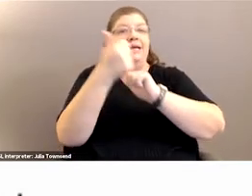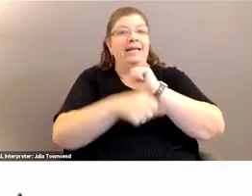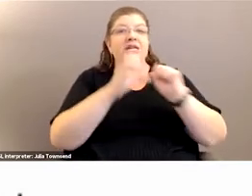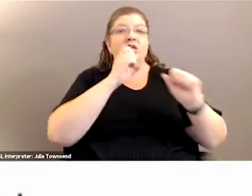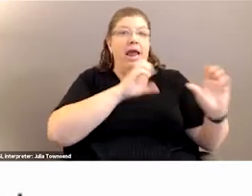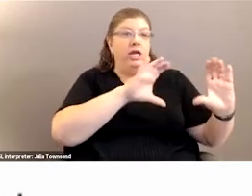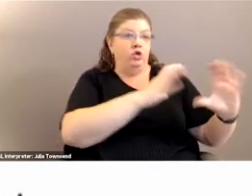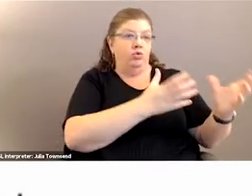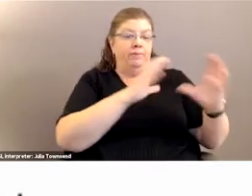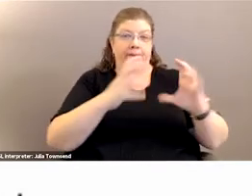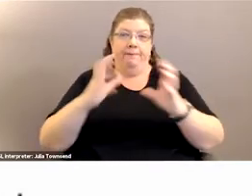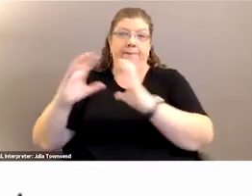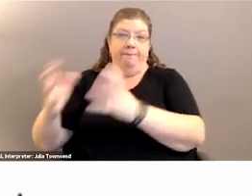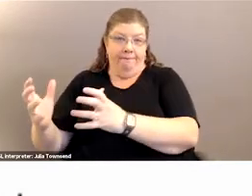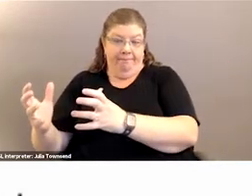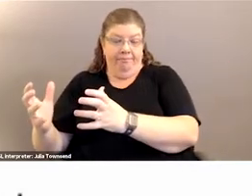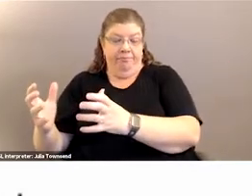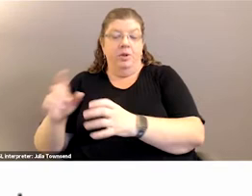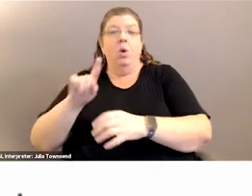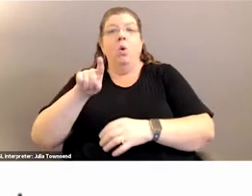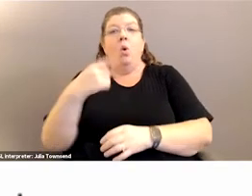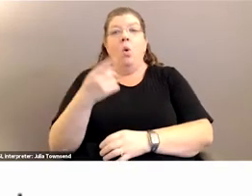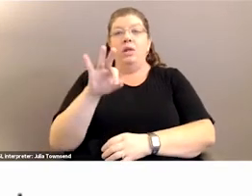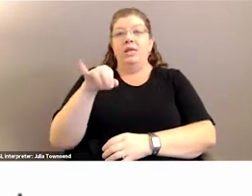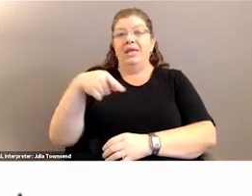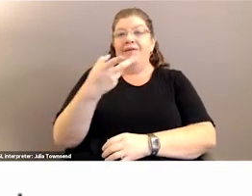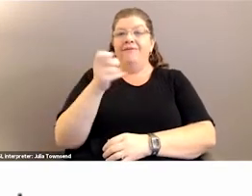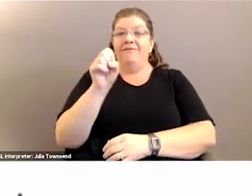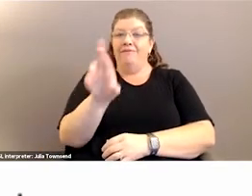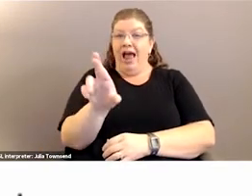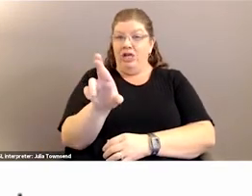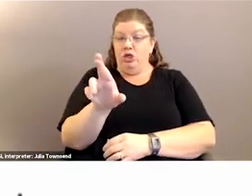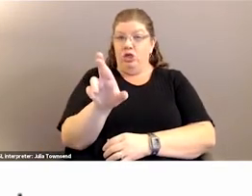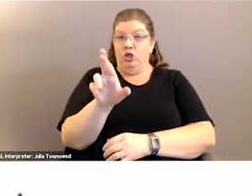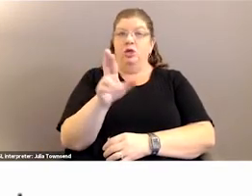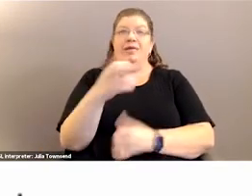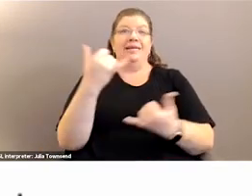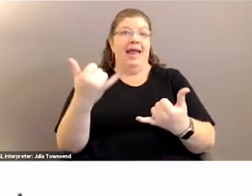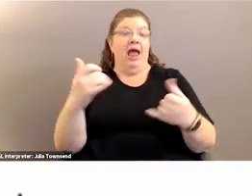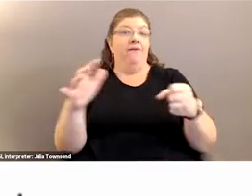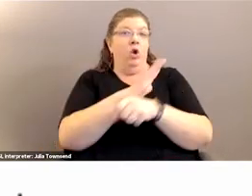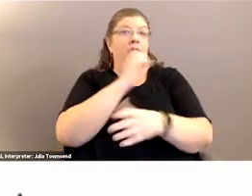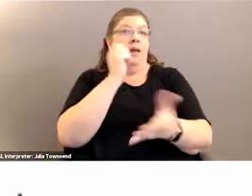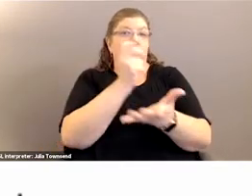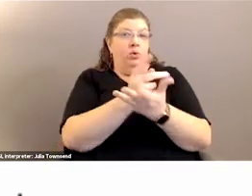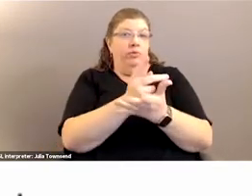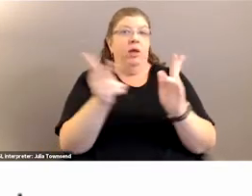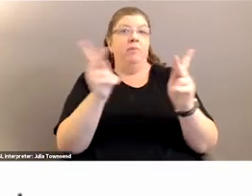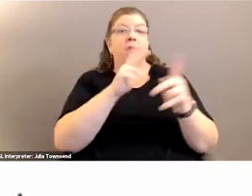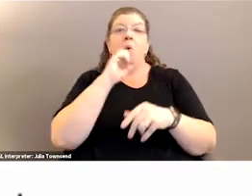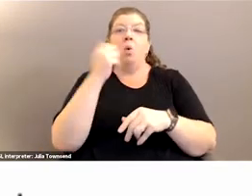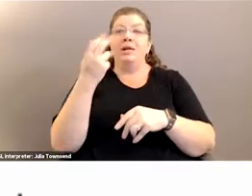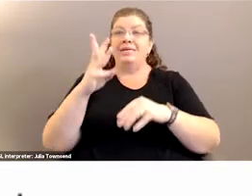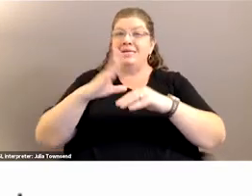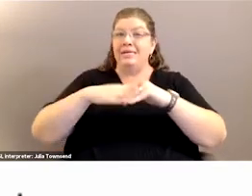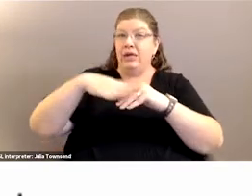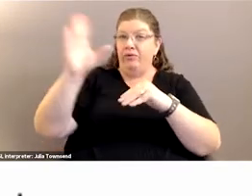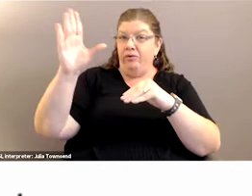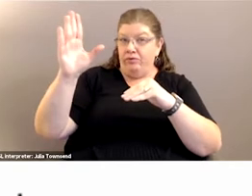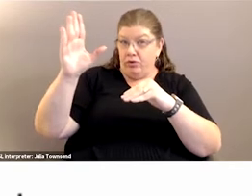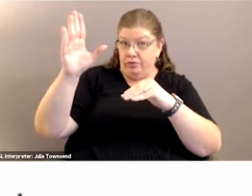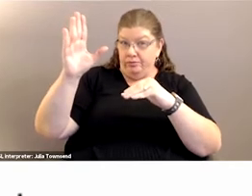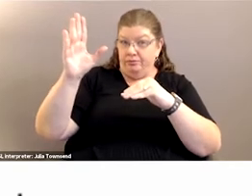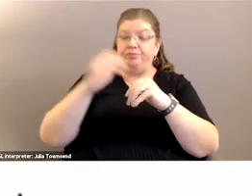group only the pfizer vaccine is fully approved for people 16 and older